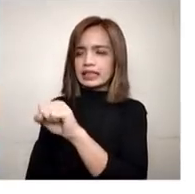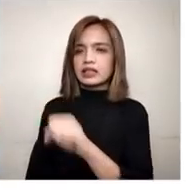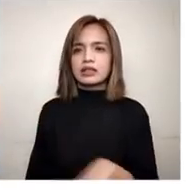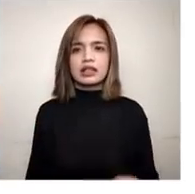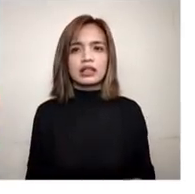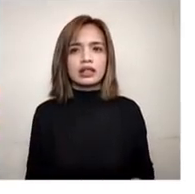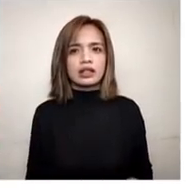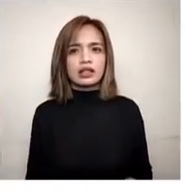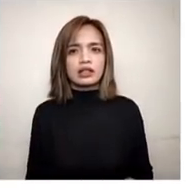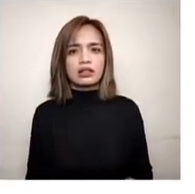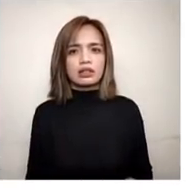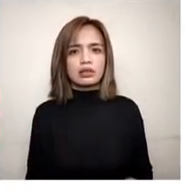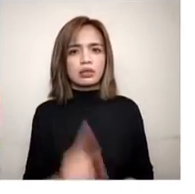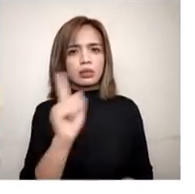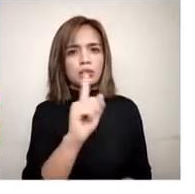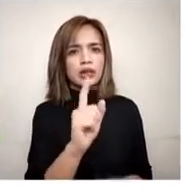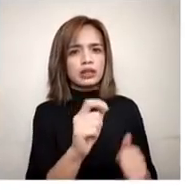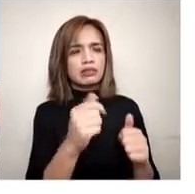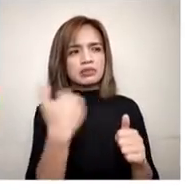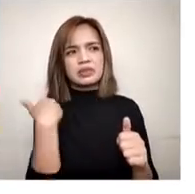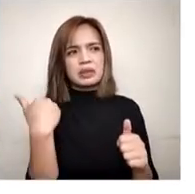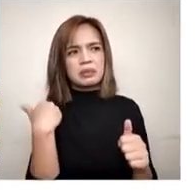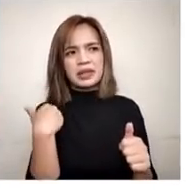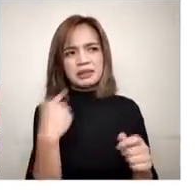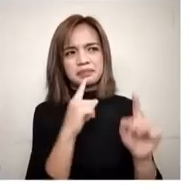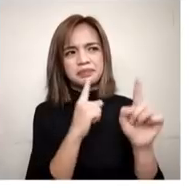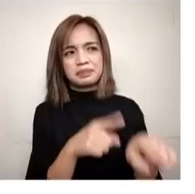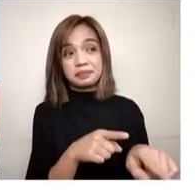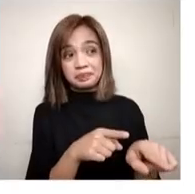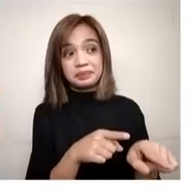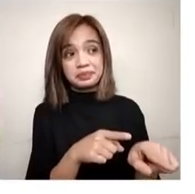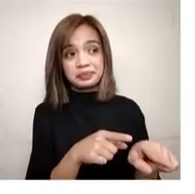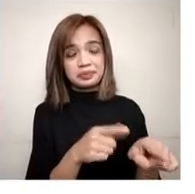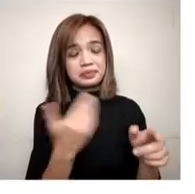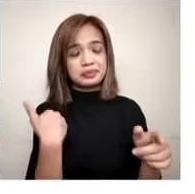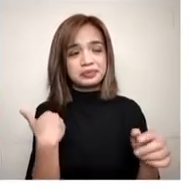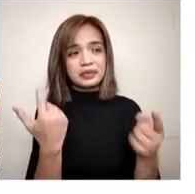heeded. What does that tell you, Dr. Cabral?